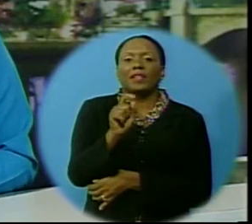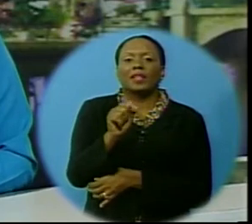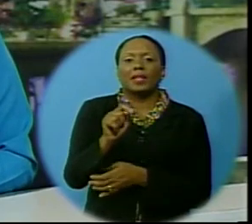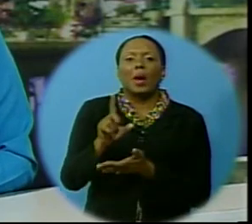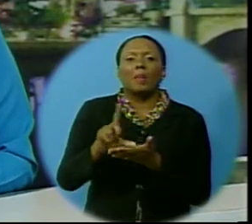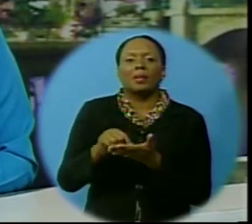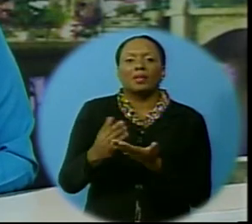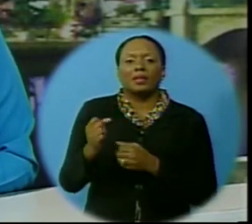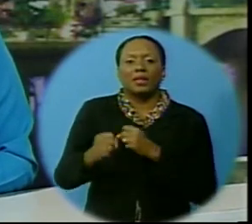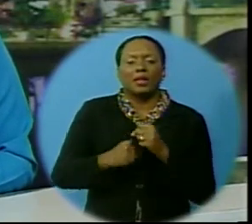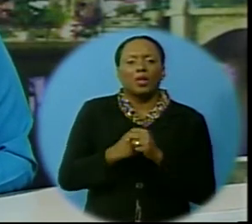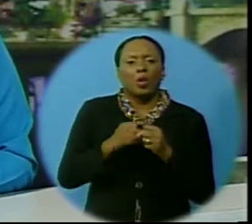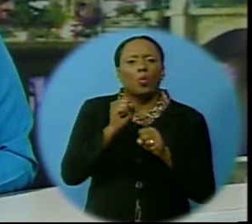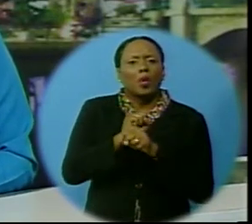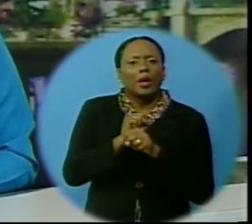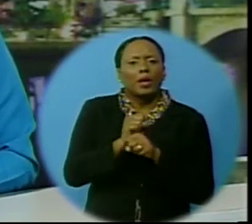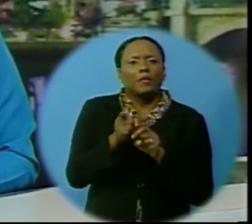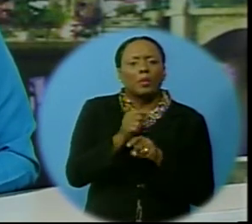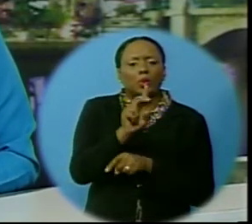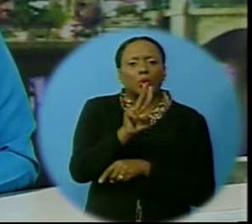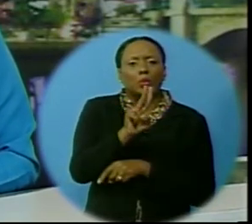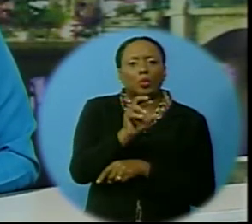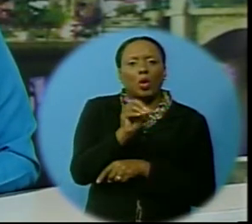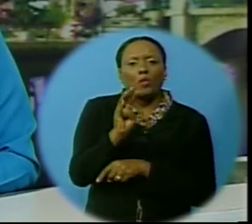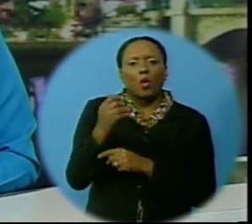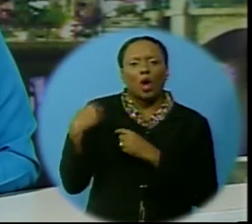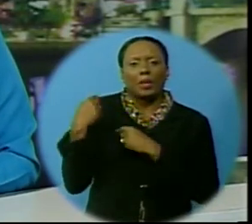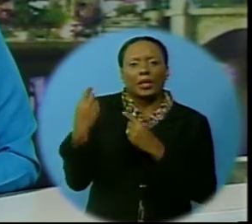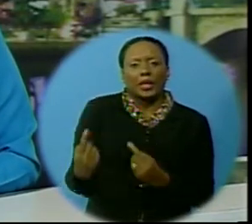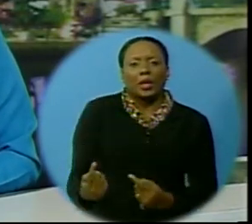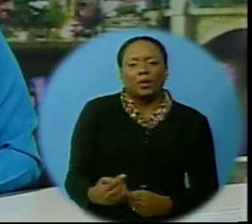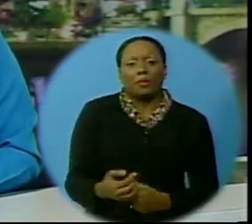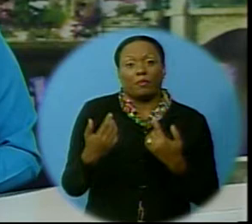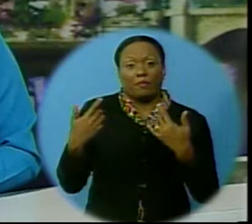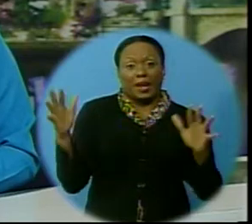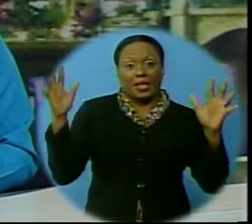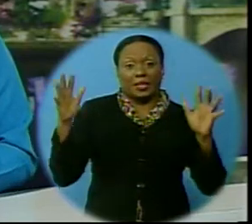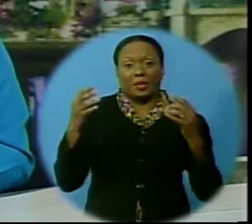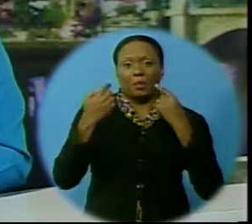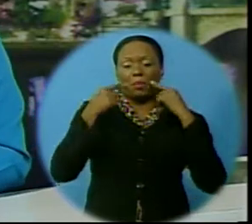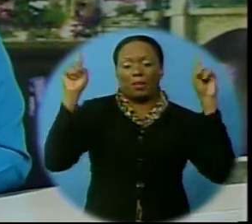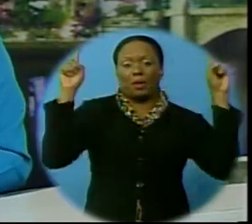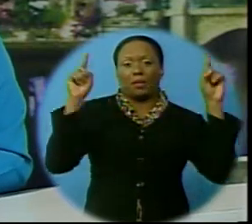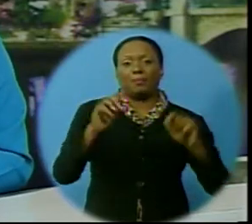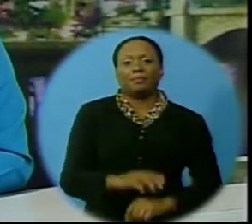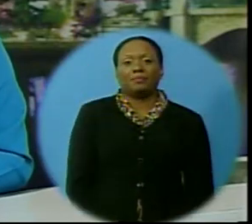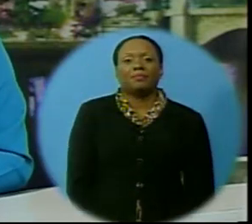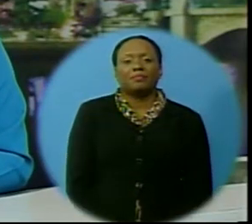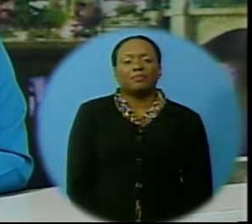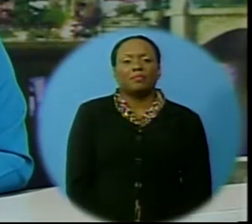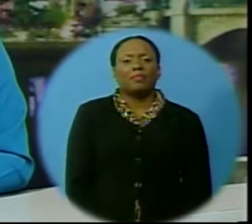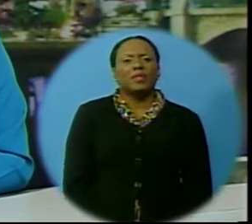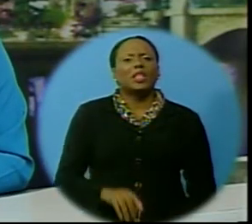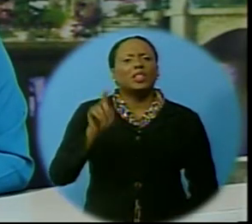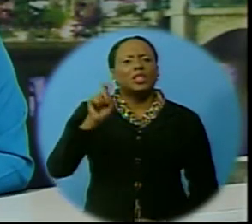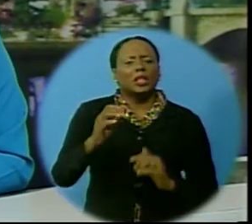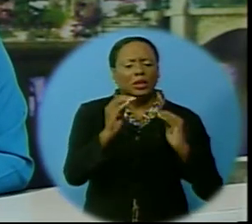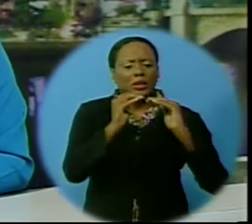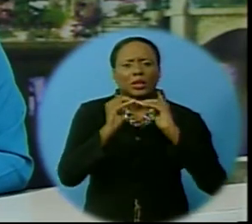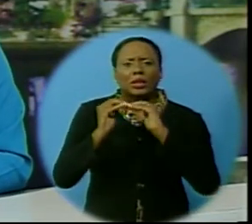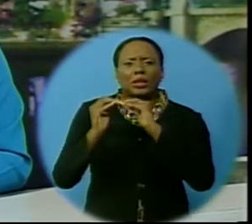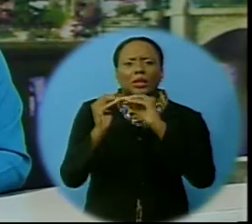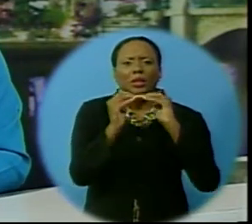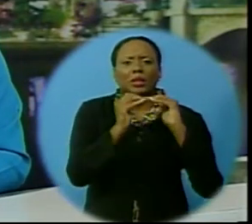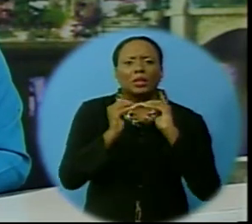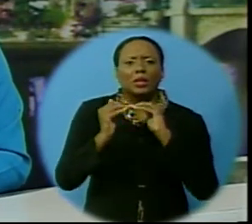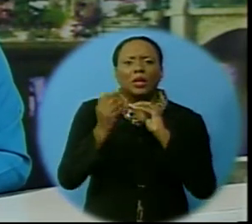after being in the works since 2004. Should there be a level playing field, the outcome of